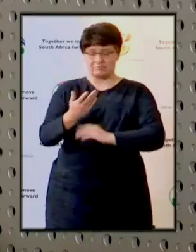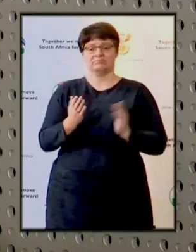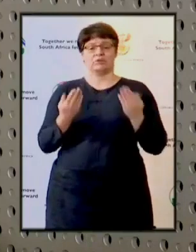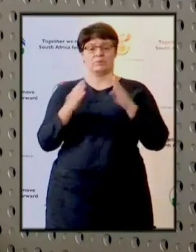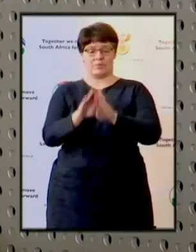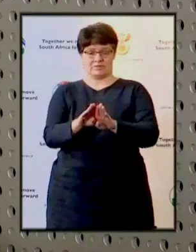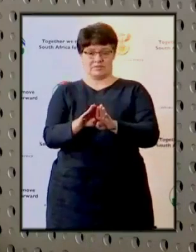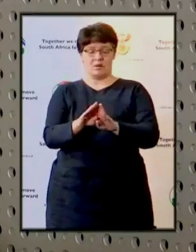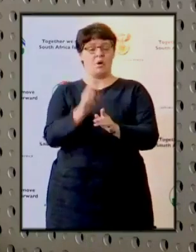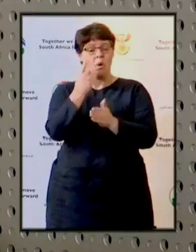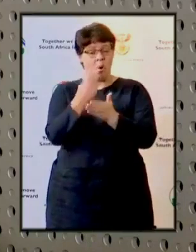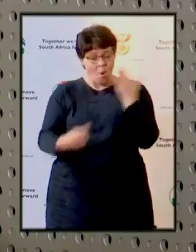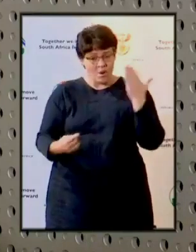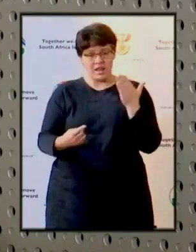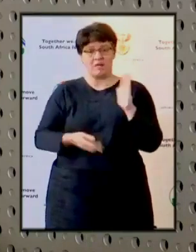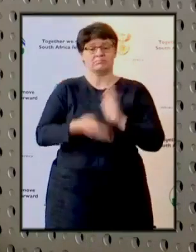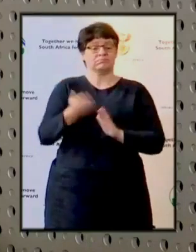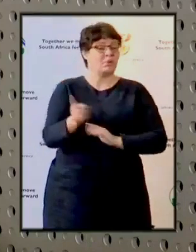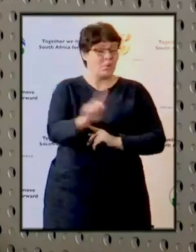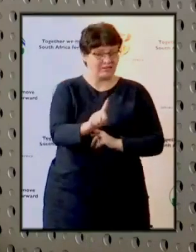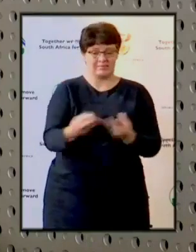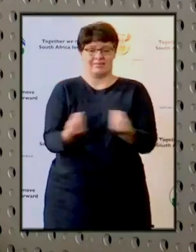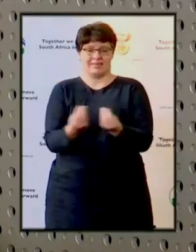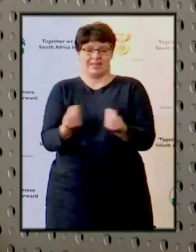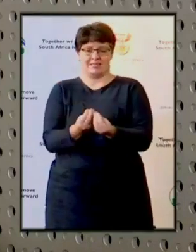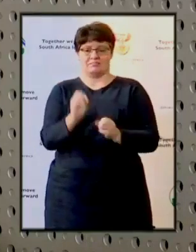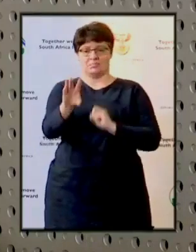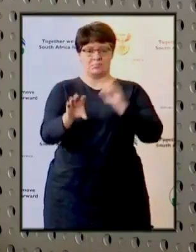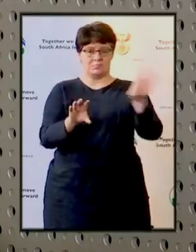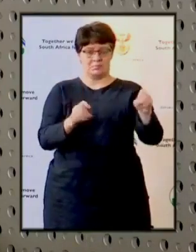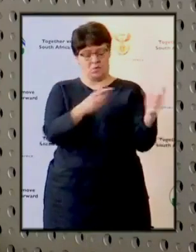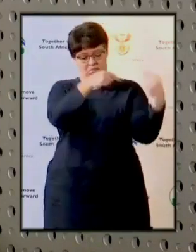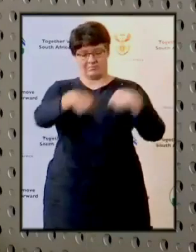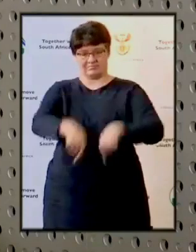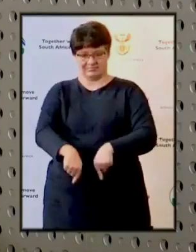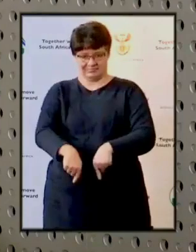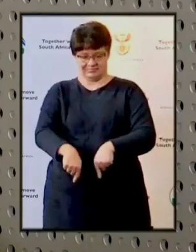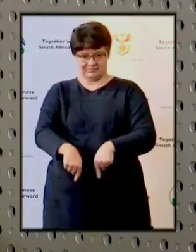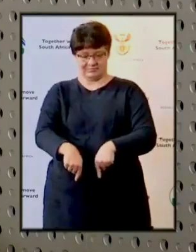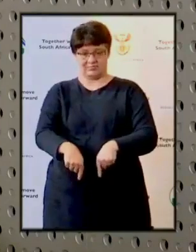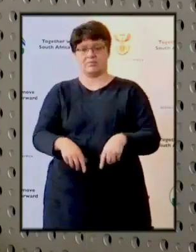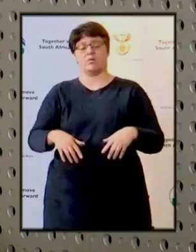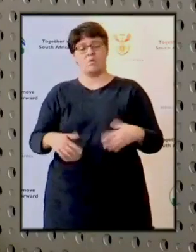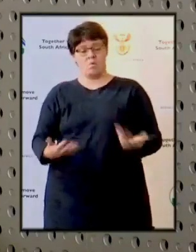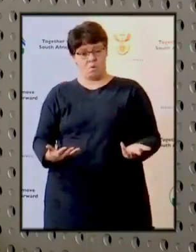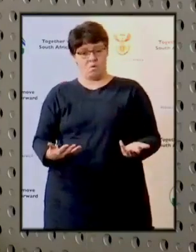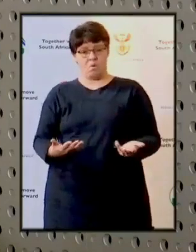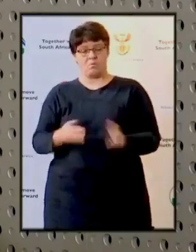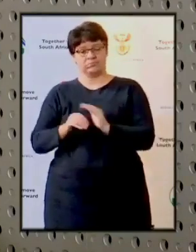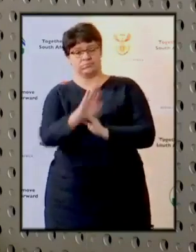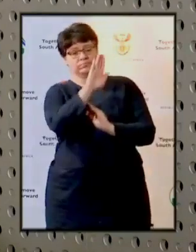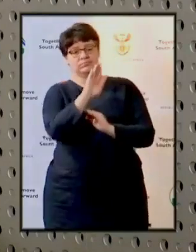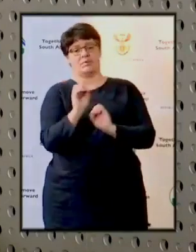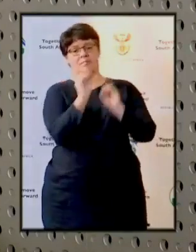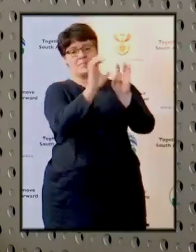for goods that are coming in, imports or